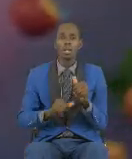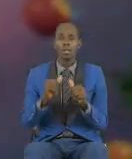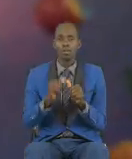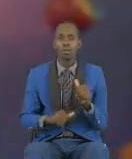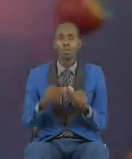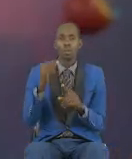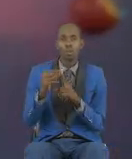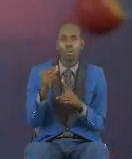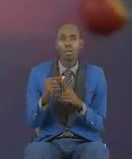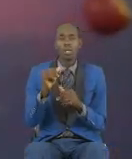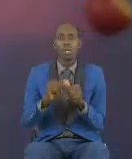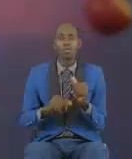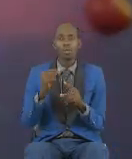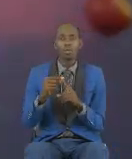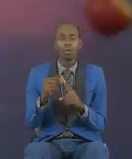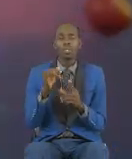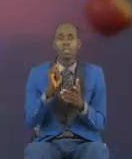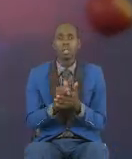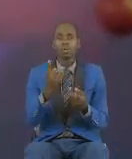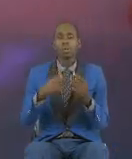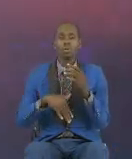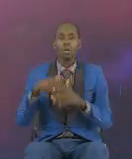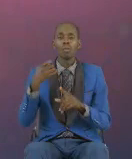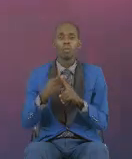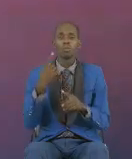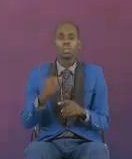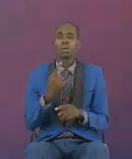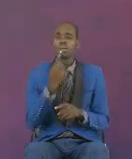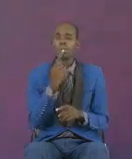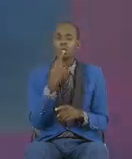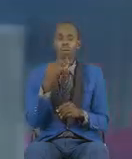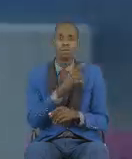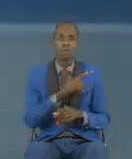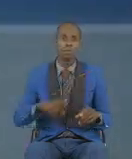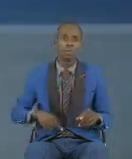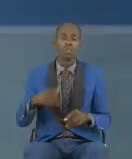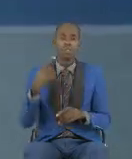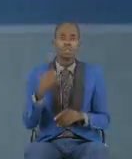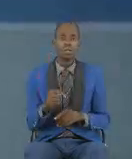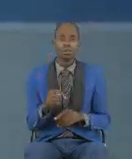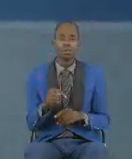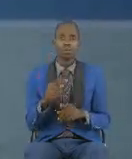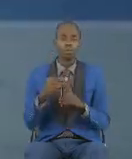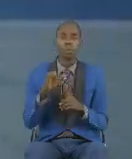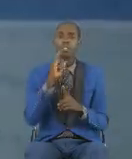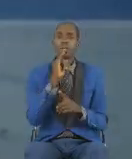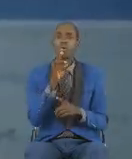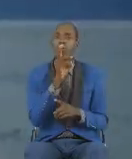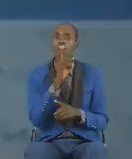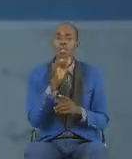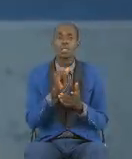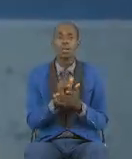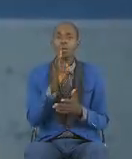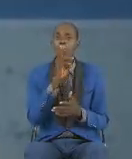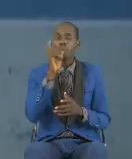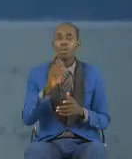every word that proceeds from the mouth of God. The word is water, but that water must not be mixed